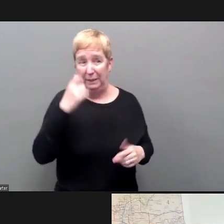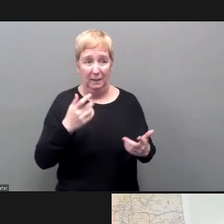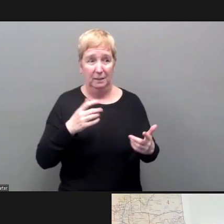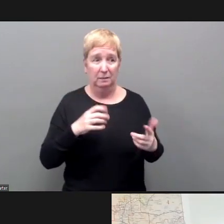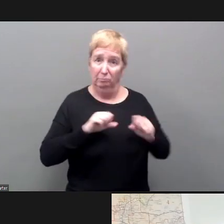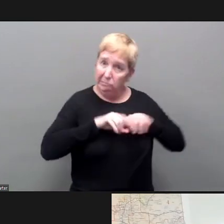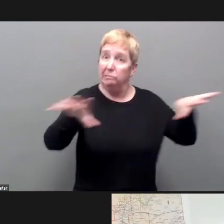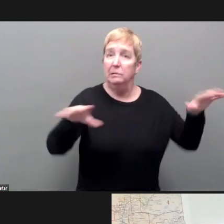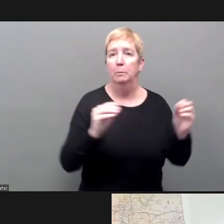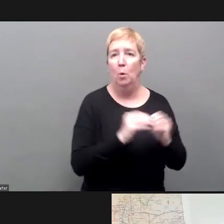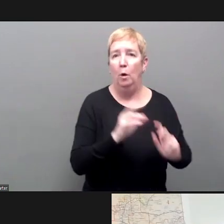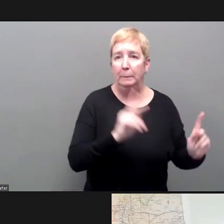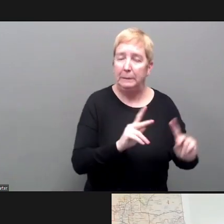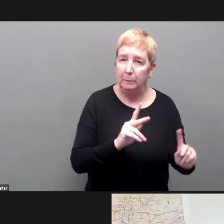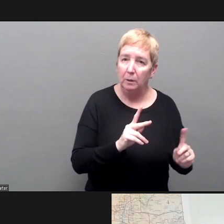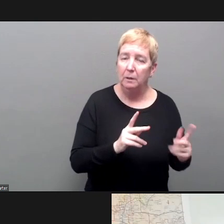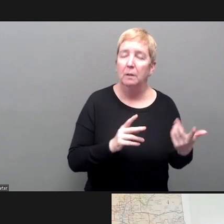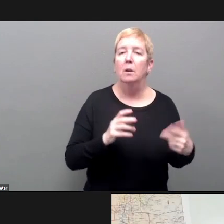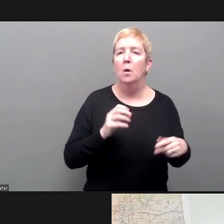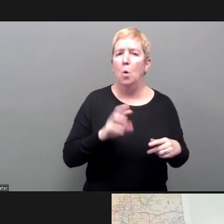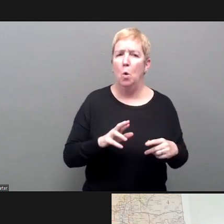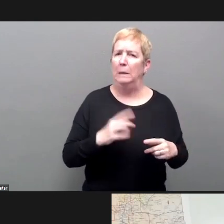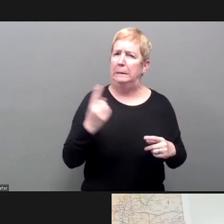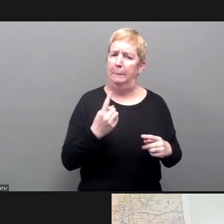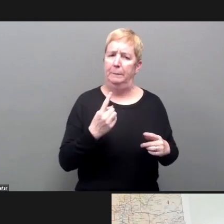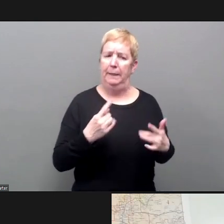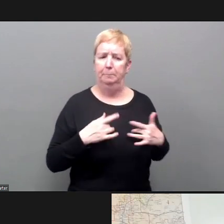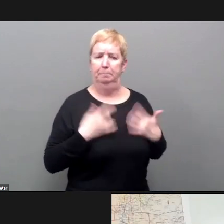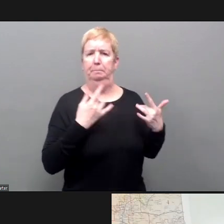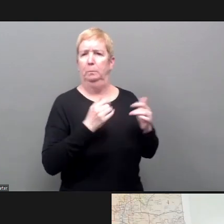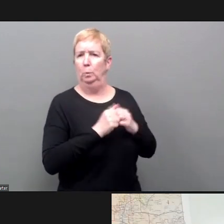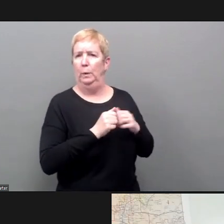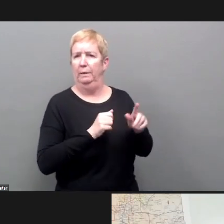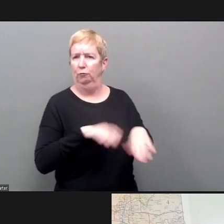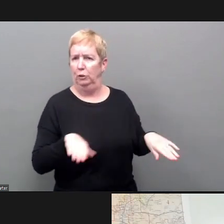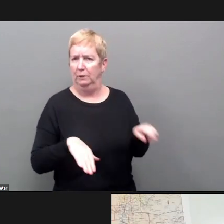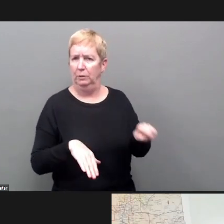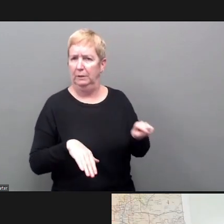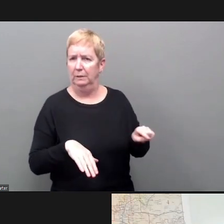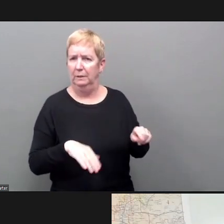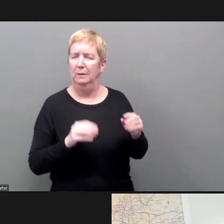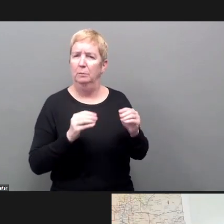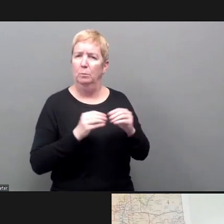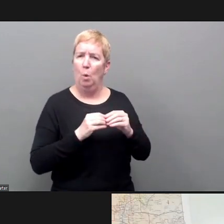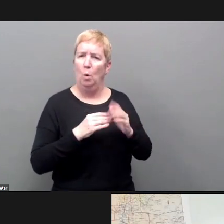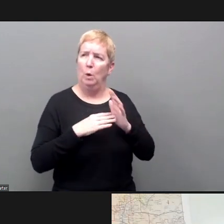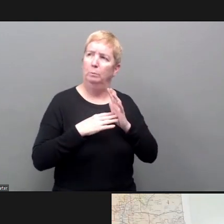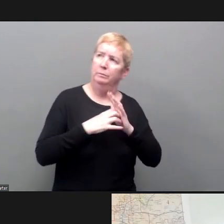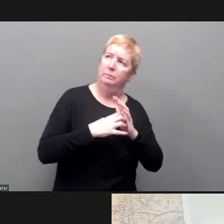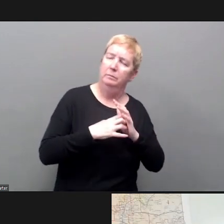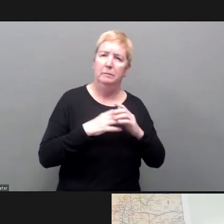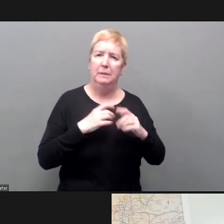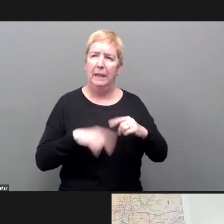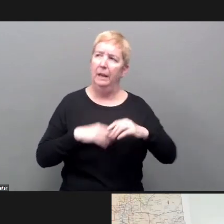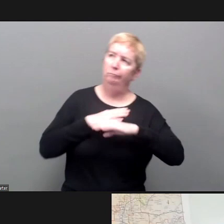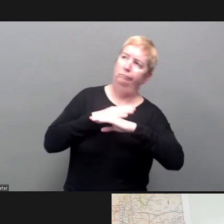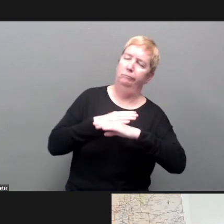something happening in terms of children's vulnerability to Omicron, et cetera?